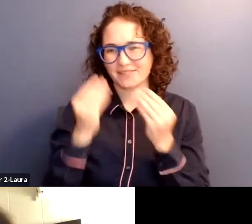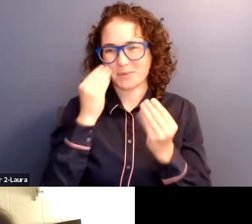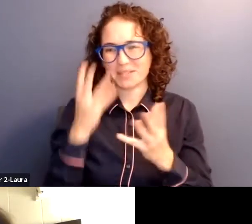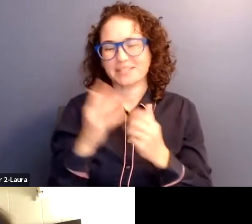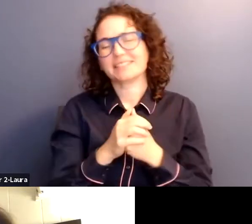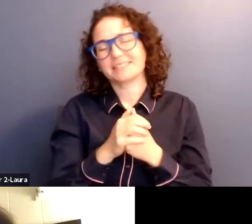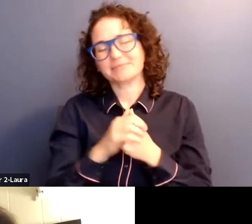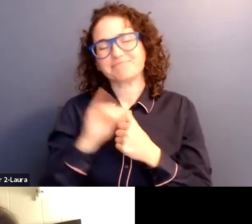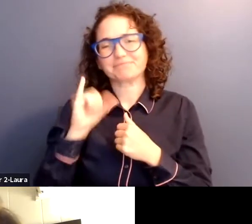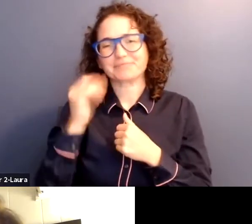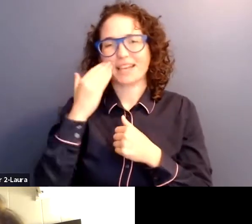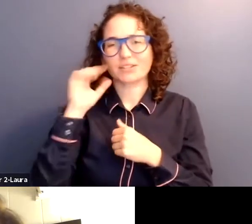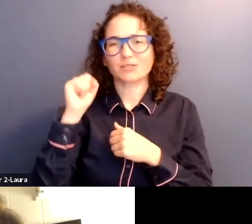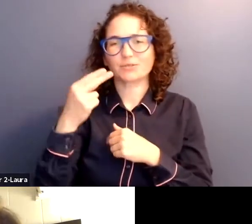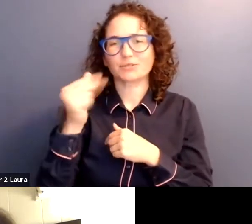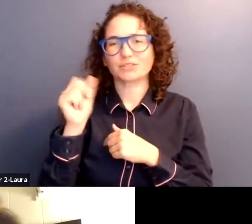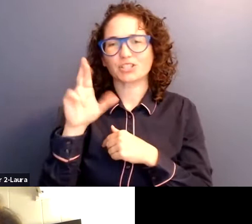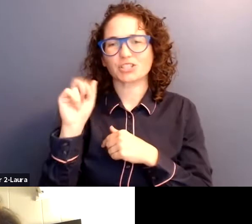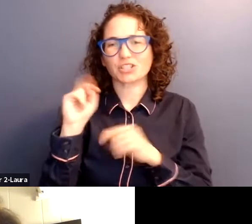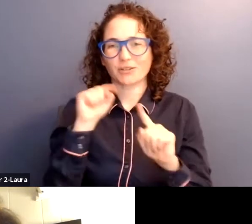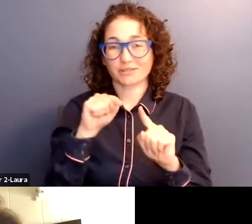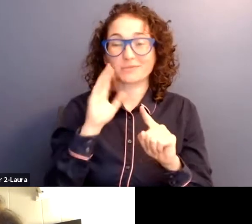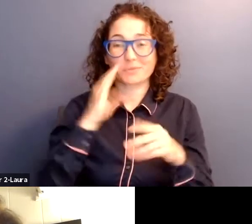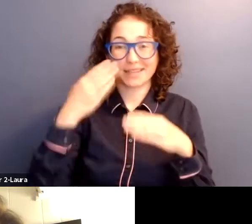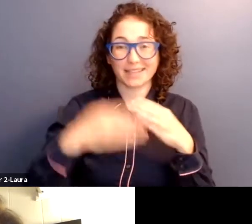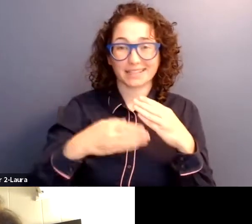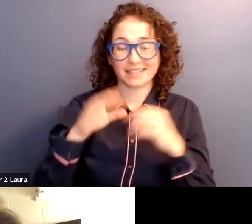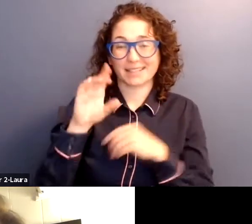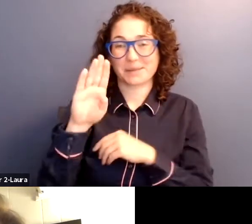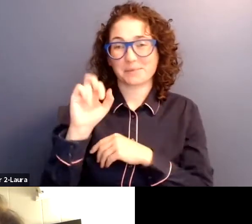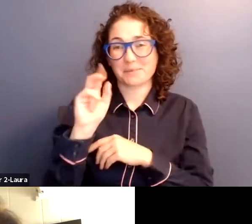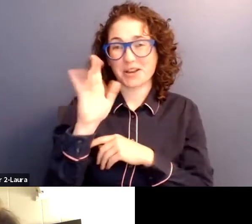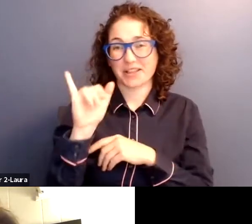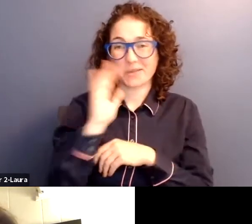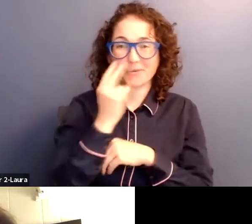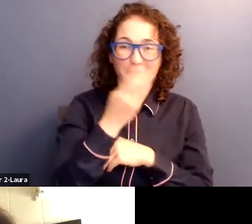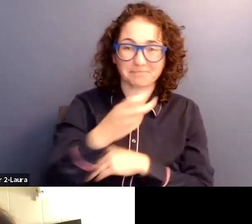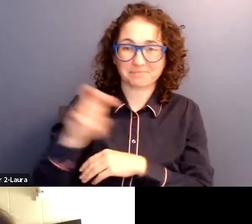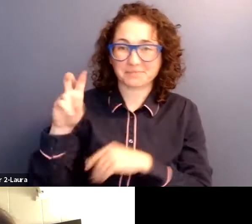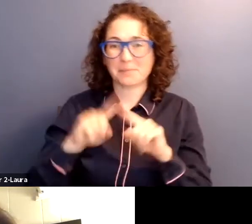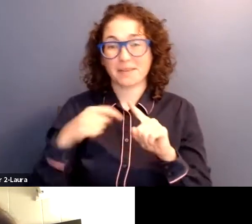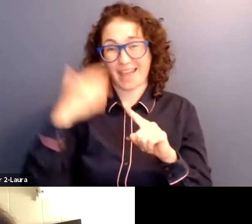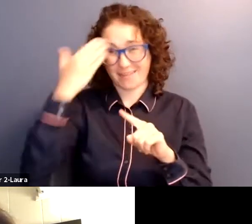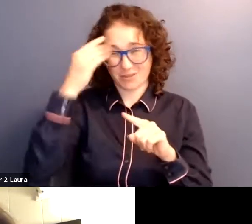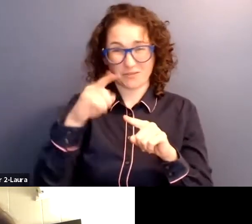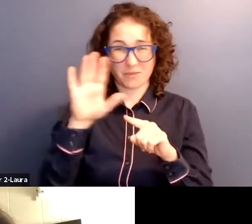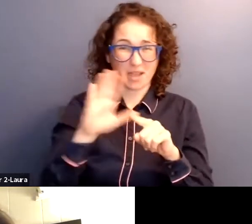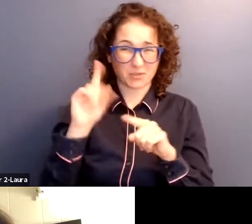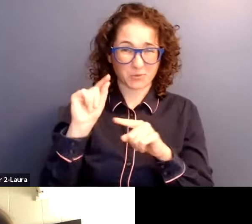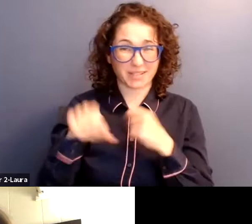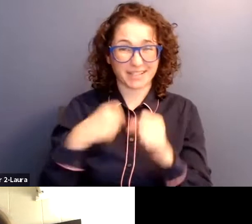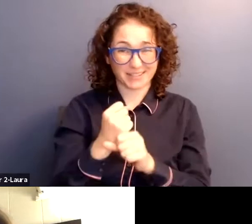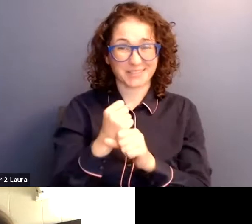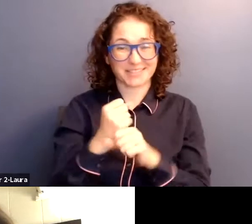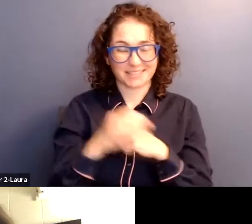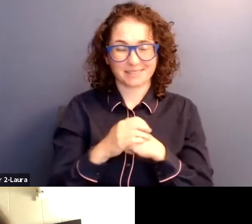that Sharon is ending her days at Berkeley College and moving on, but I've known Sharon for approximately 20 years, and